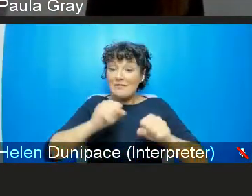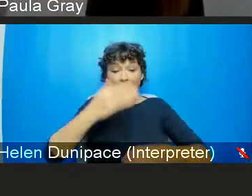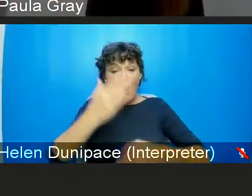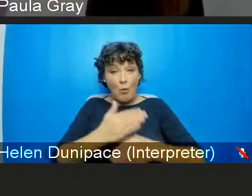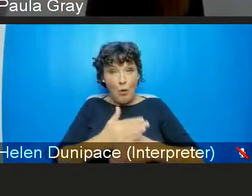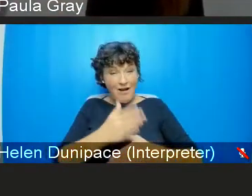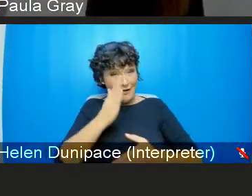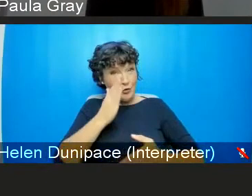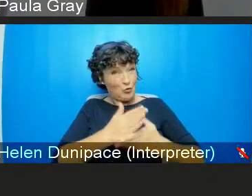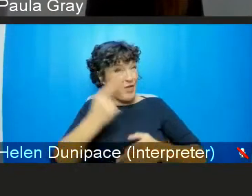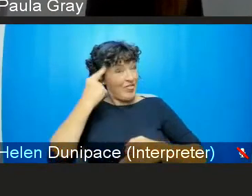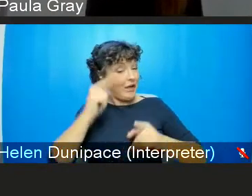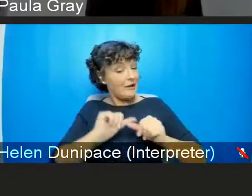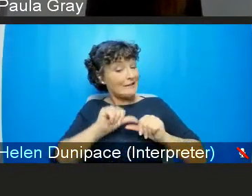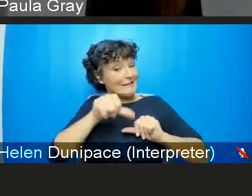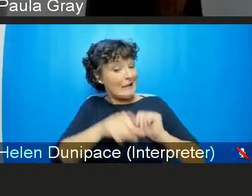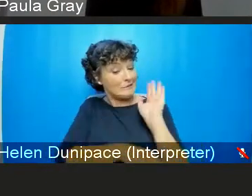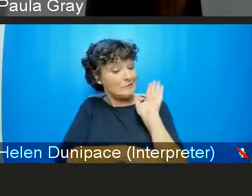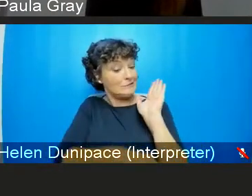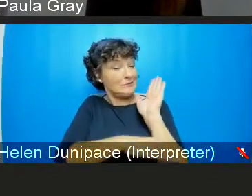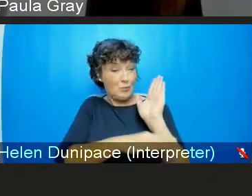possible.